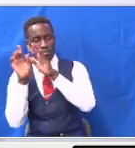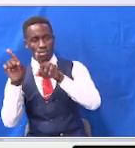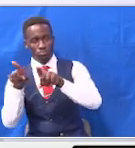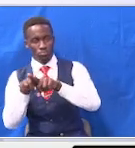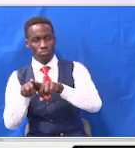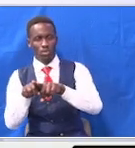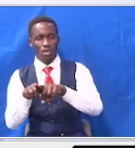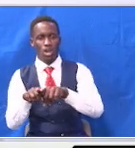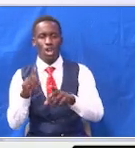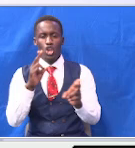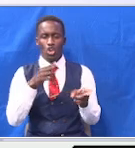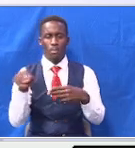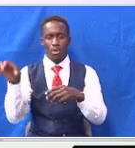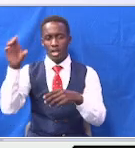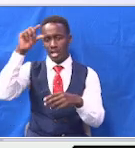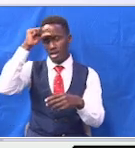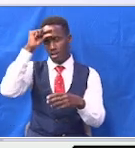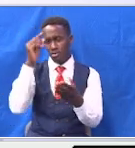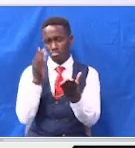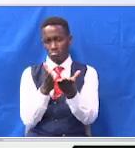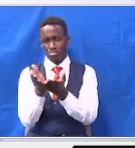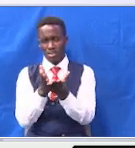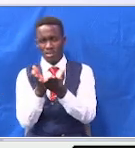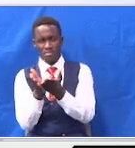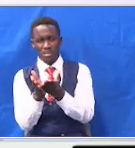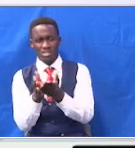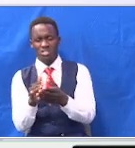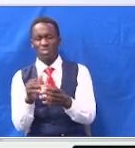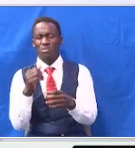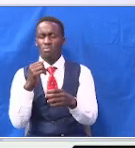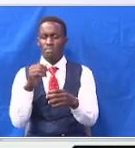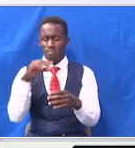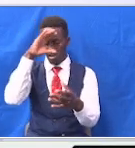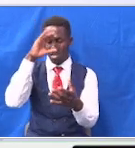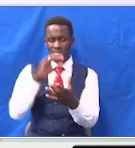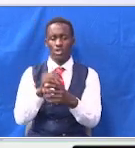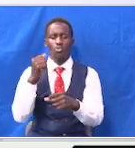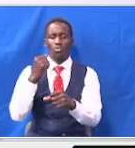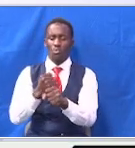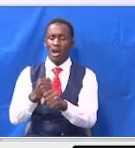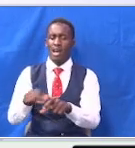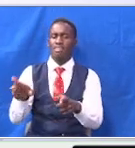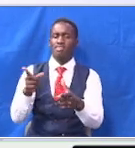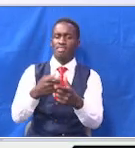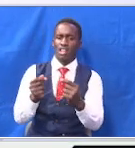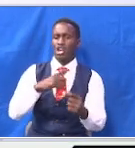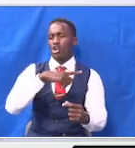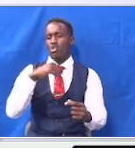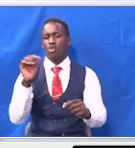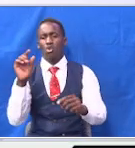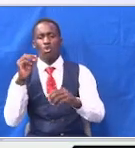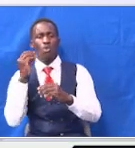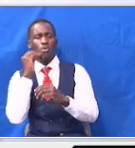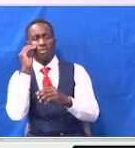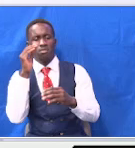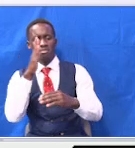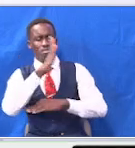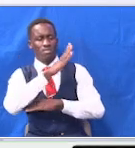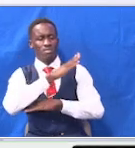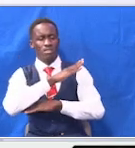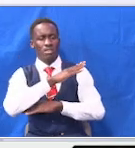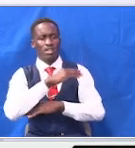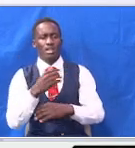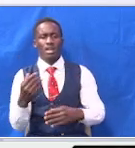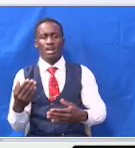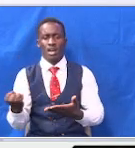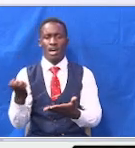servants believe that they are there to work, wait for the day to end, and close the day and earn their salary. Right. So that is something that must be dealt with so that